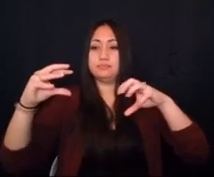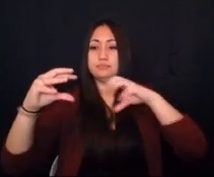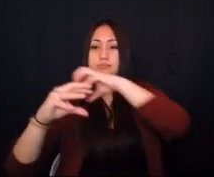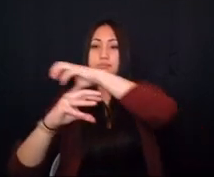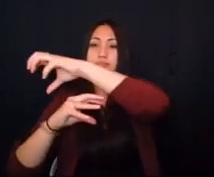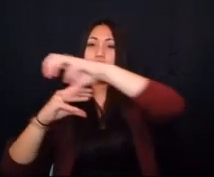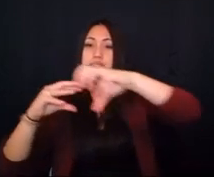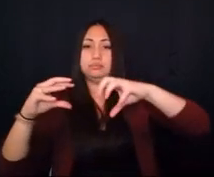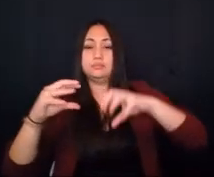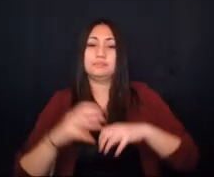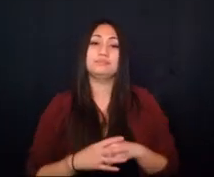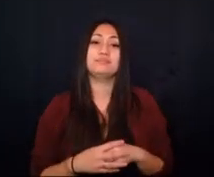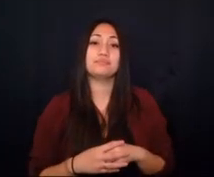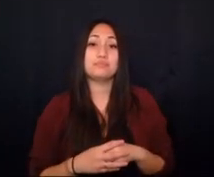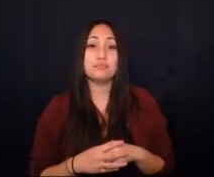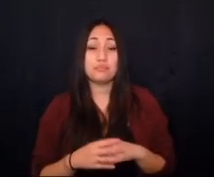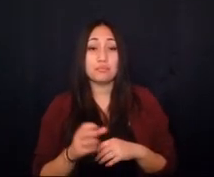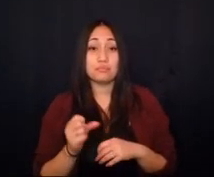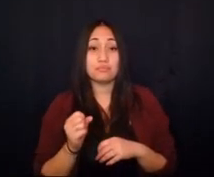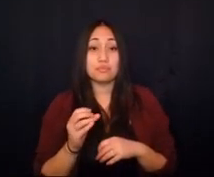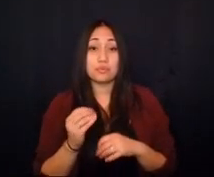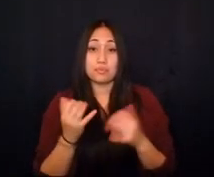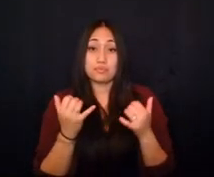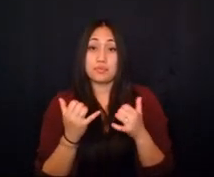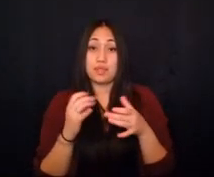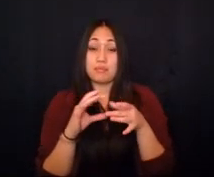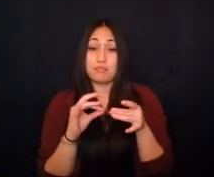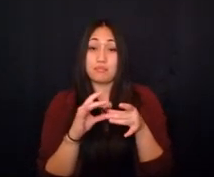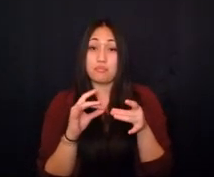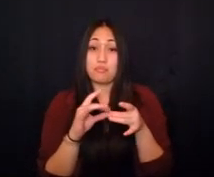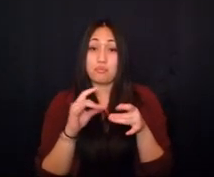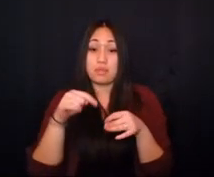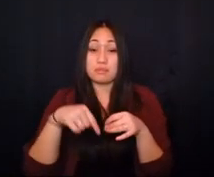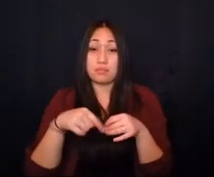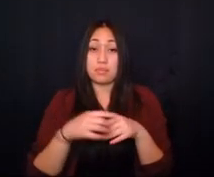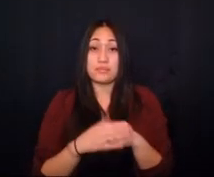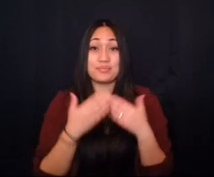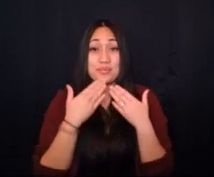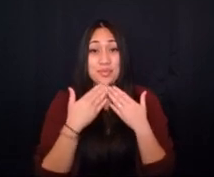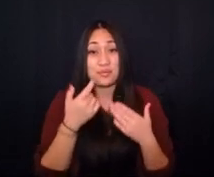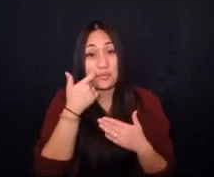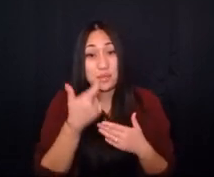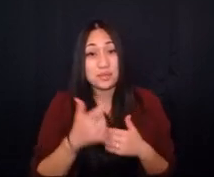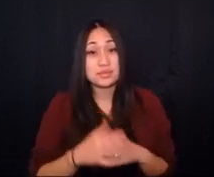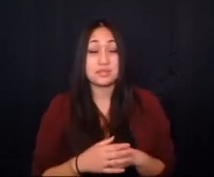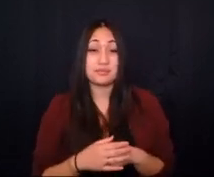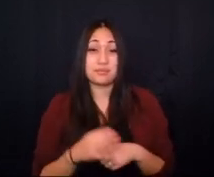in. Comment the moon phase you see down below. That's all. Thank you for watching. This video